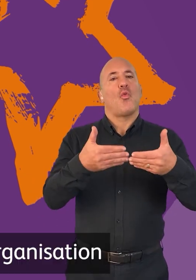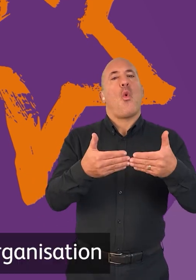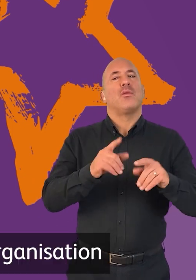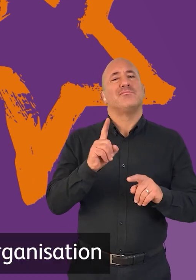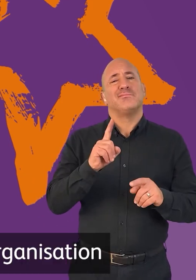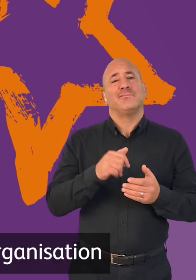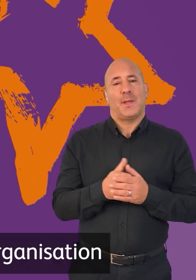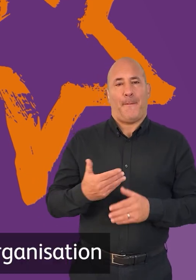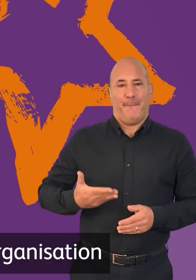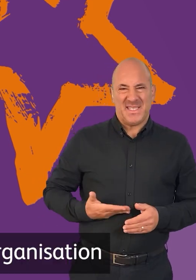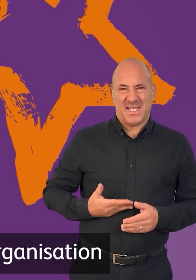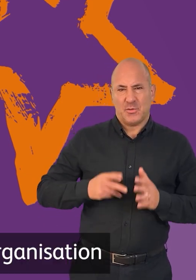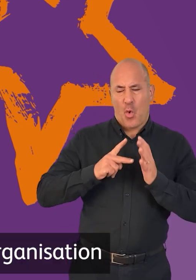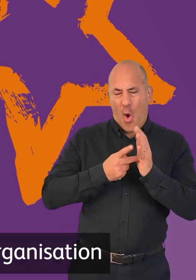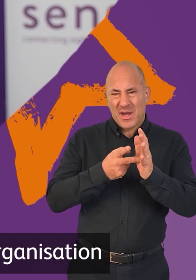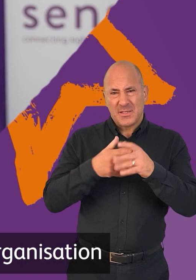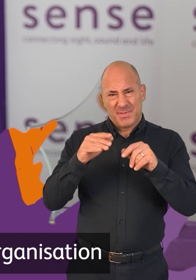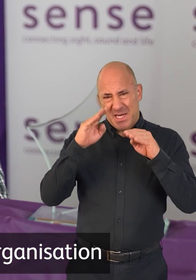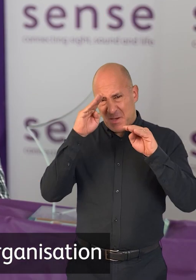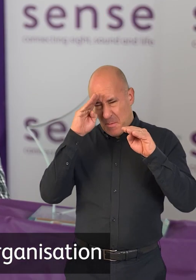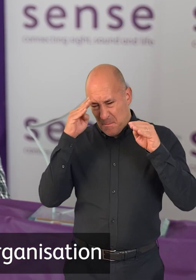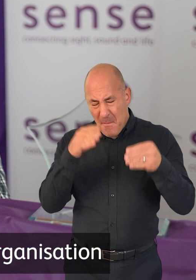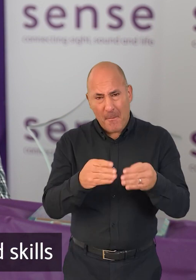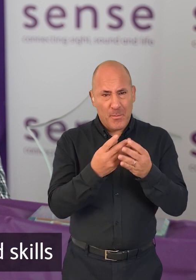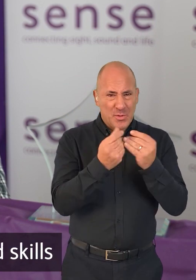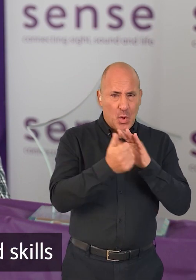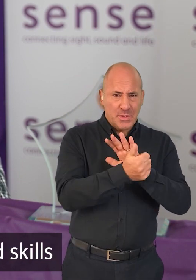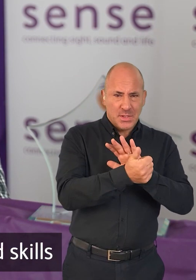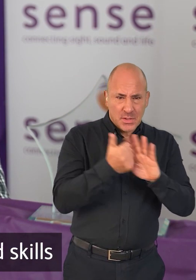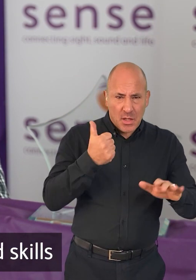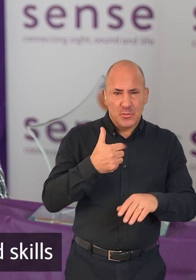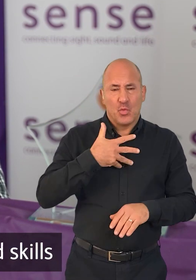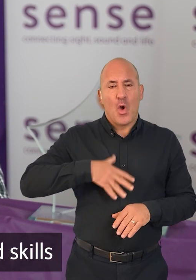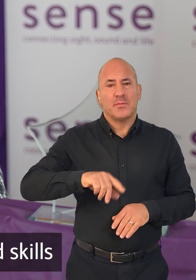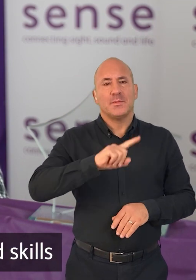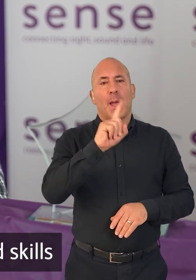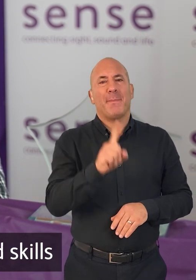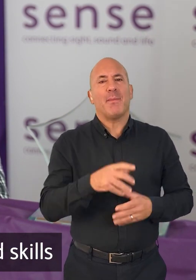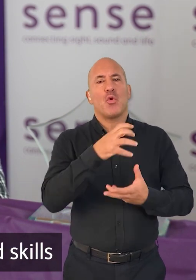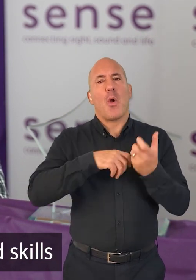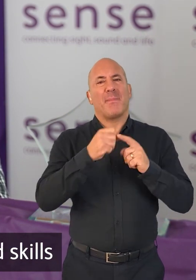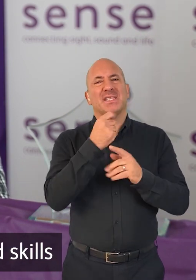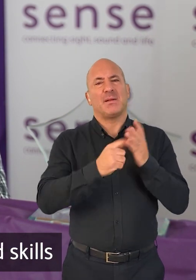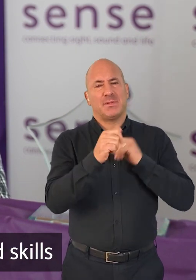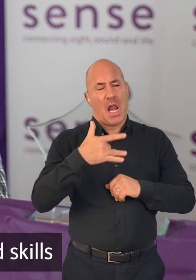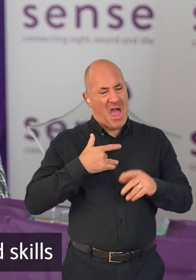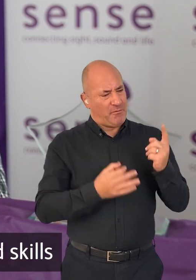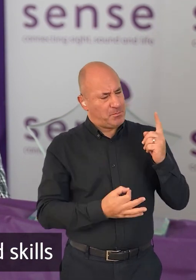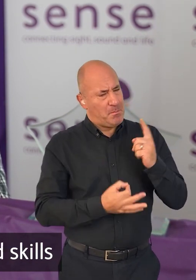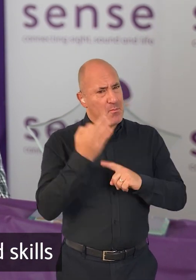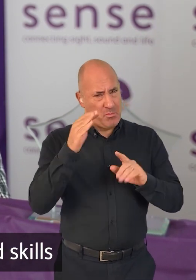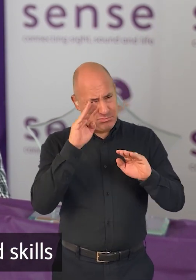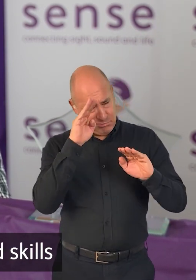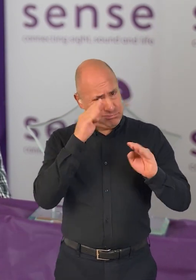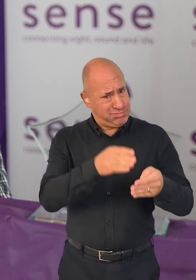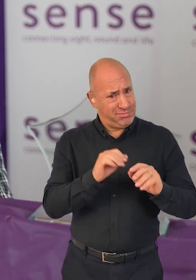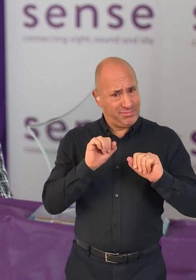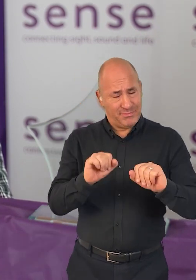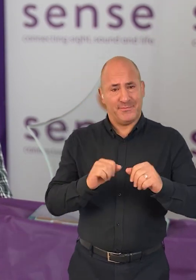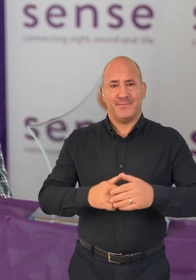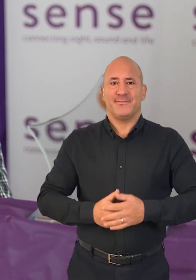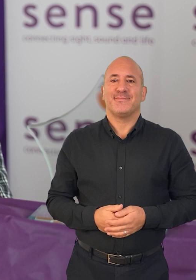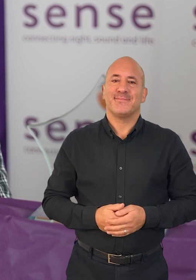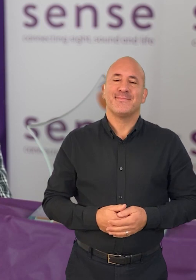This award recognises a business or organisation that has dedicated its time, resources and skills